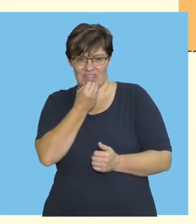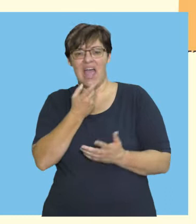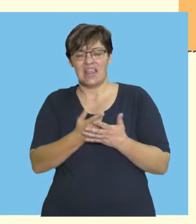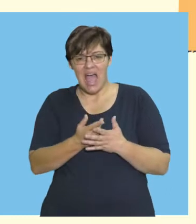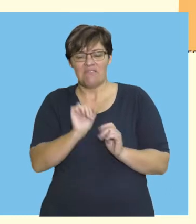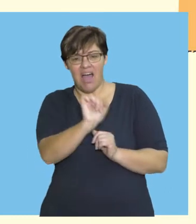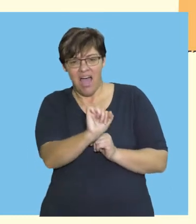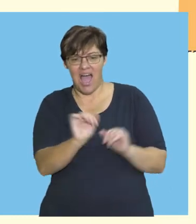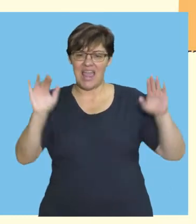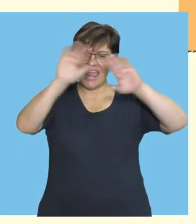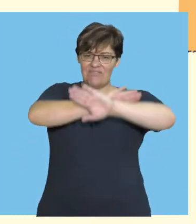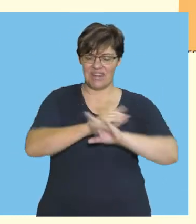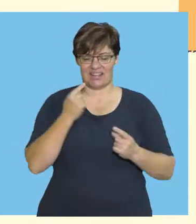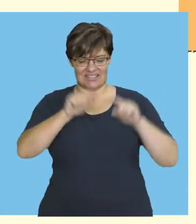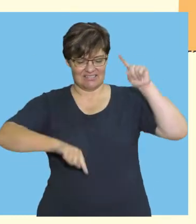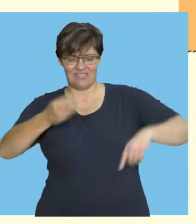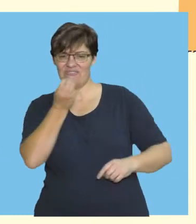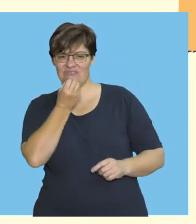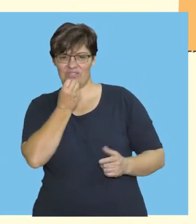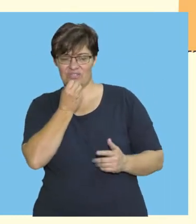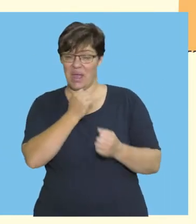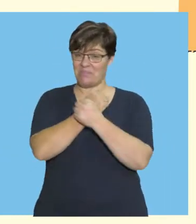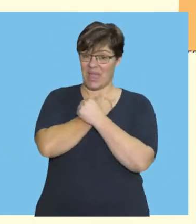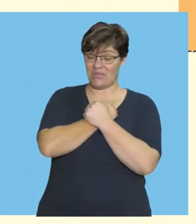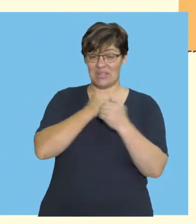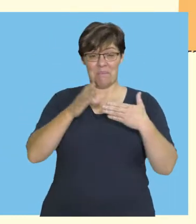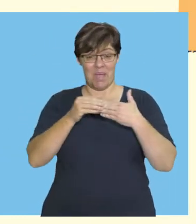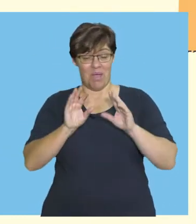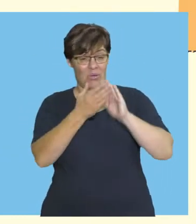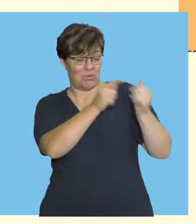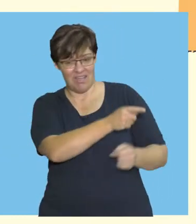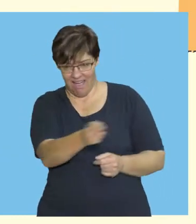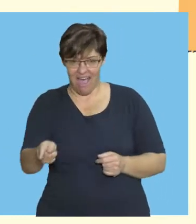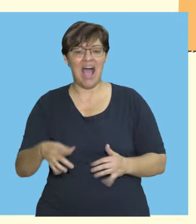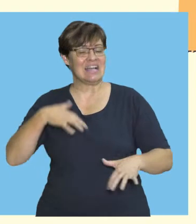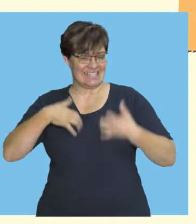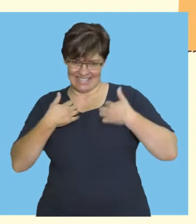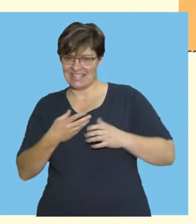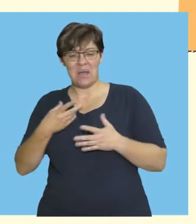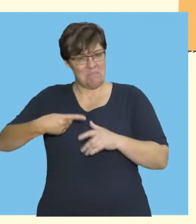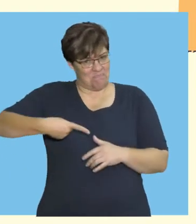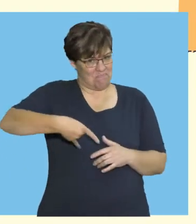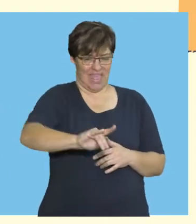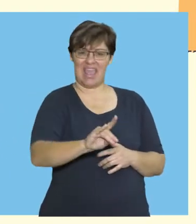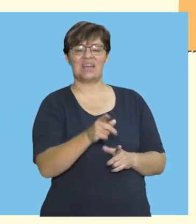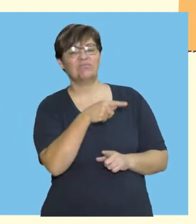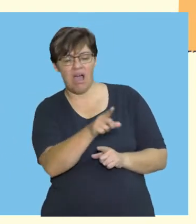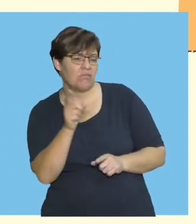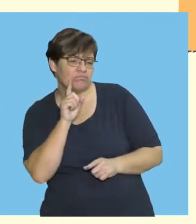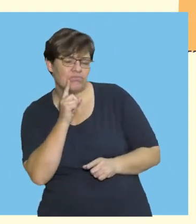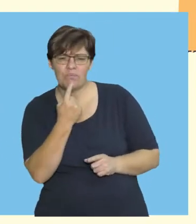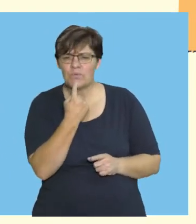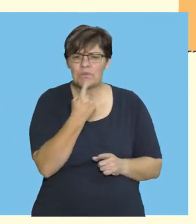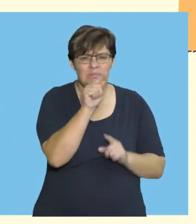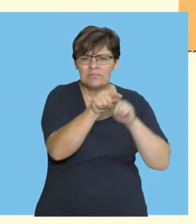and hold an ethnic dinner night. He knew parents and members of the community would be glad to pay money in order